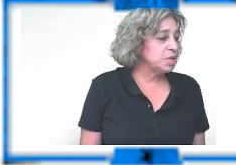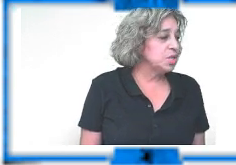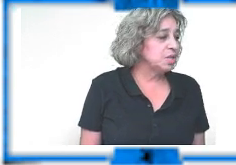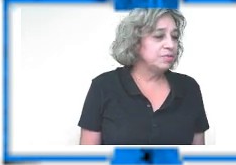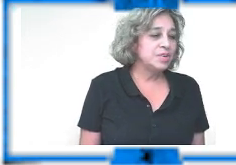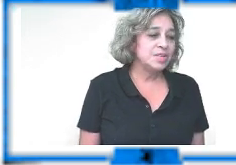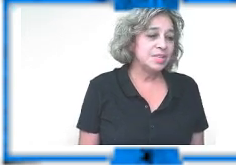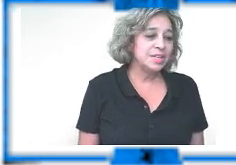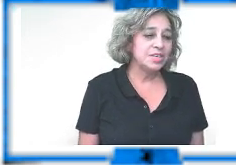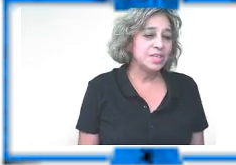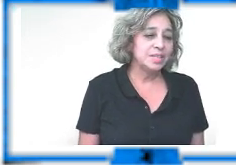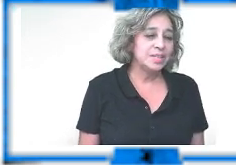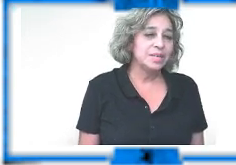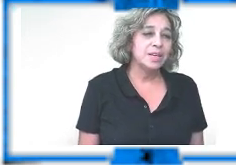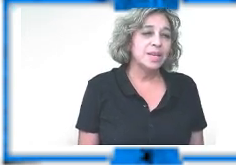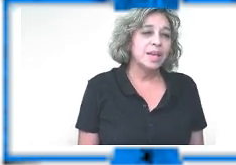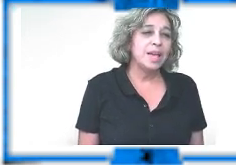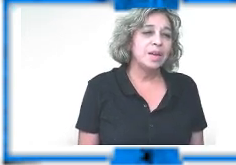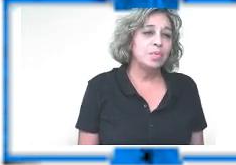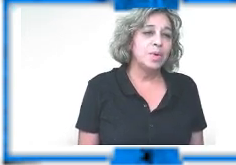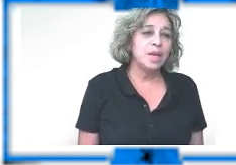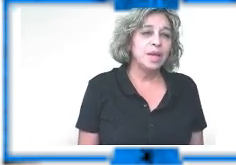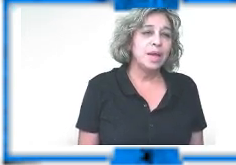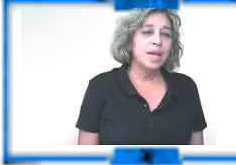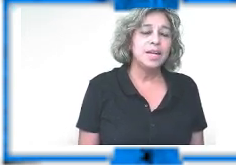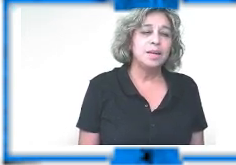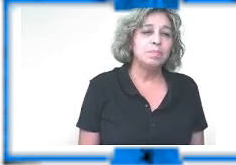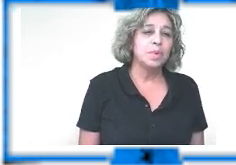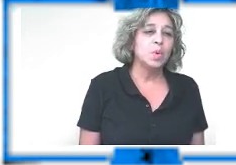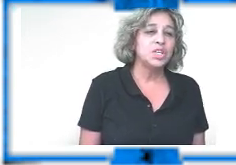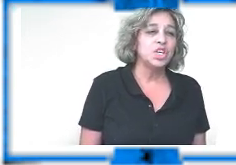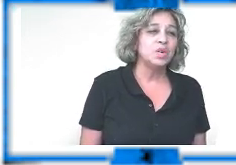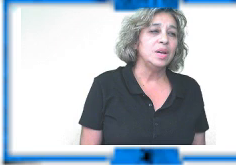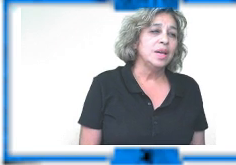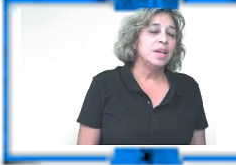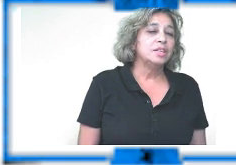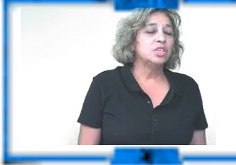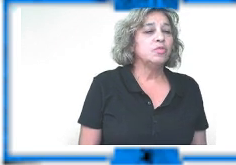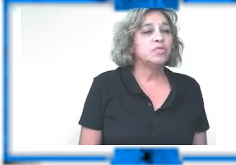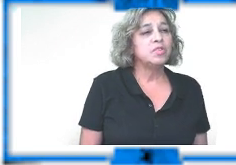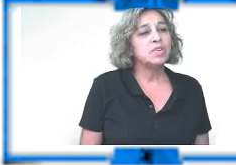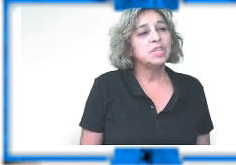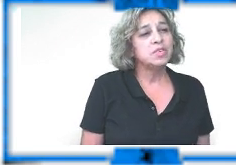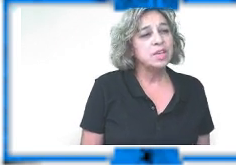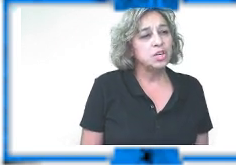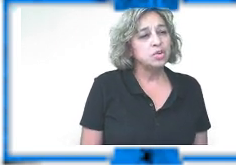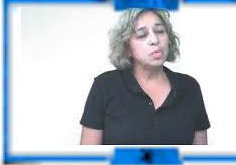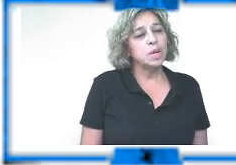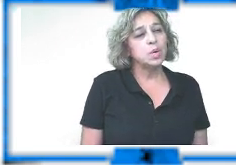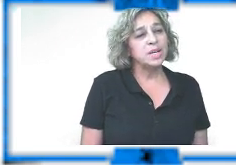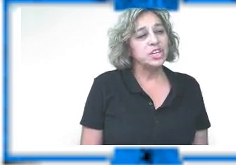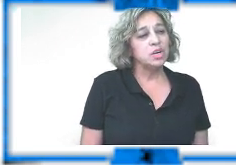Because we took a few decisions, and we ended Guachicol. So for those of you that don't know what Guachicol